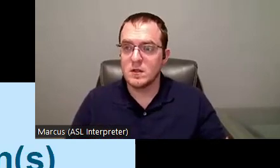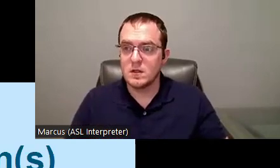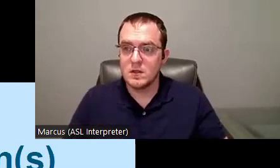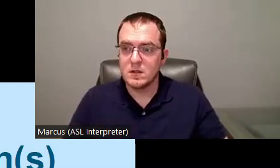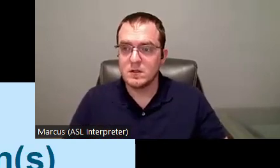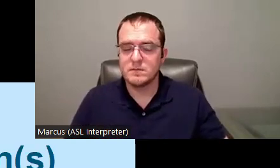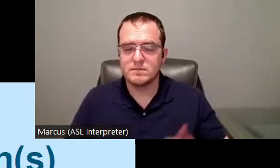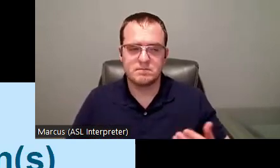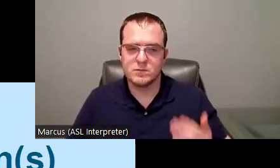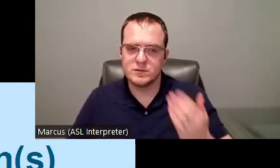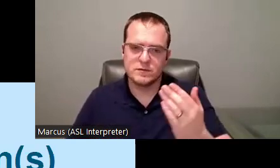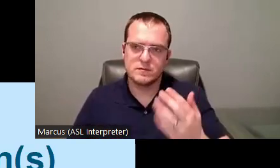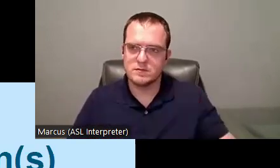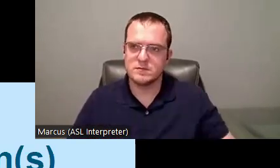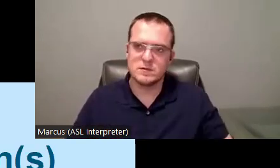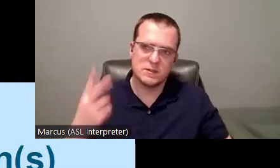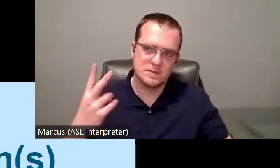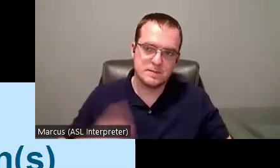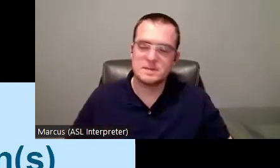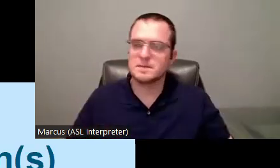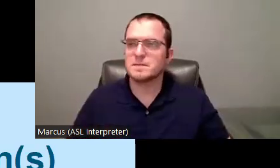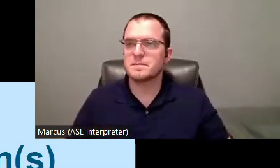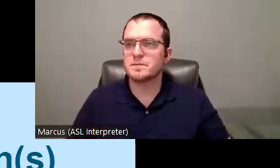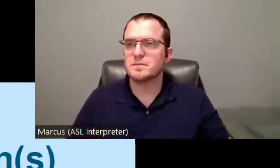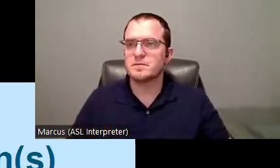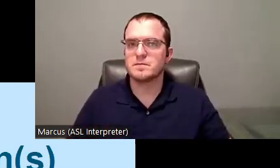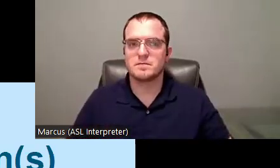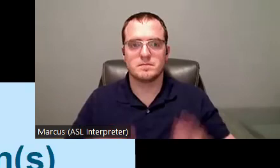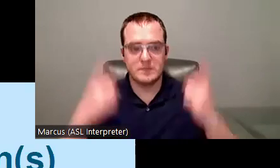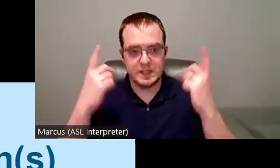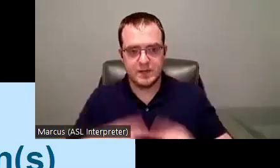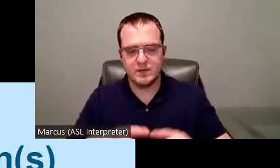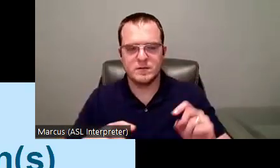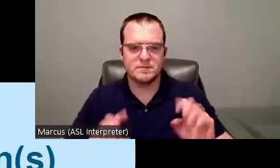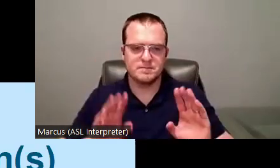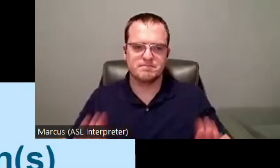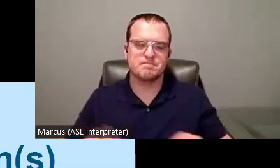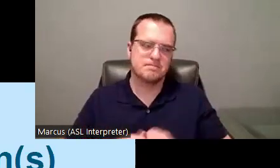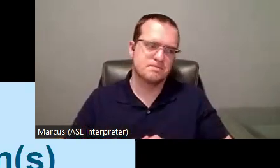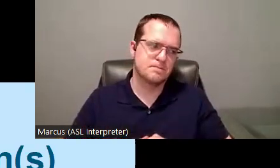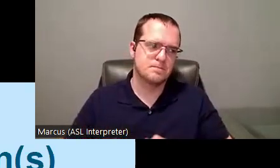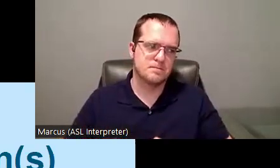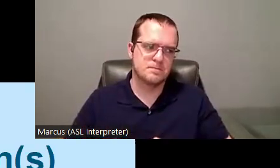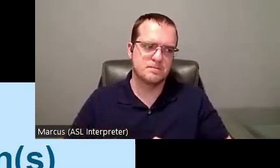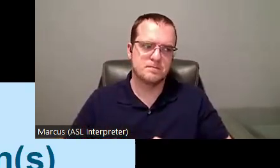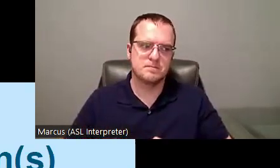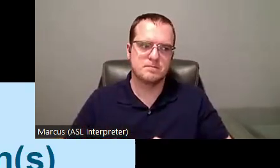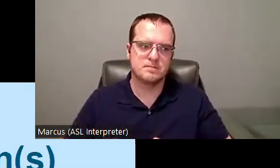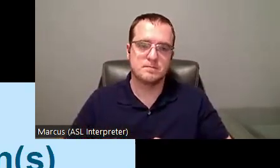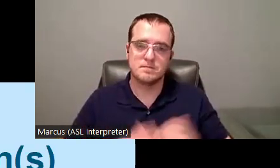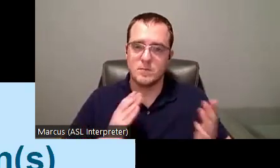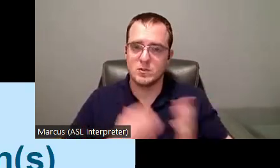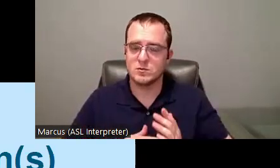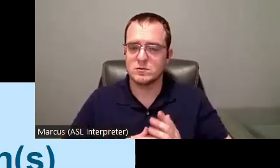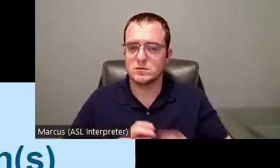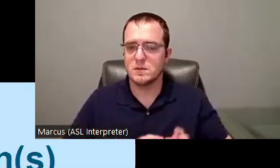So move. Second. All those in favor? Aye. Aye. Any opposed